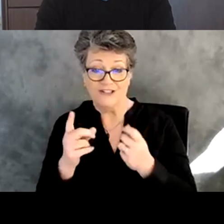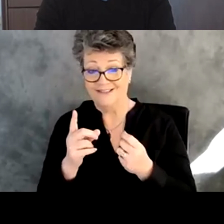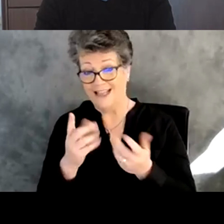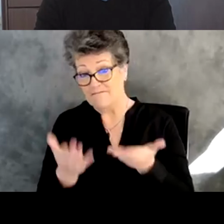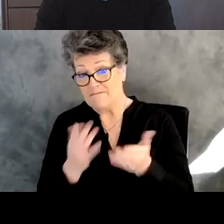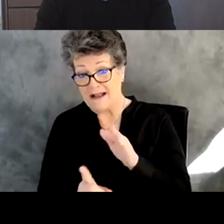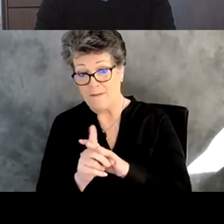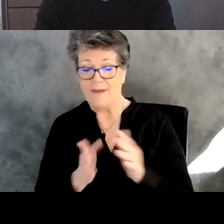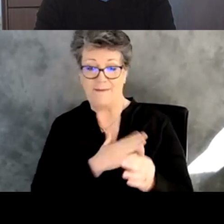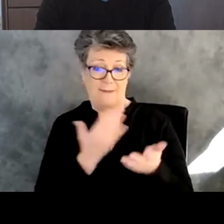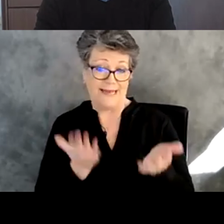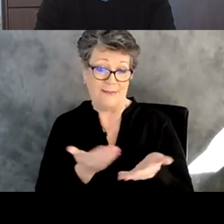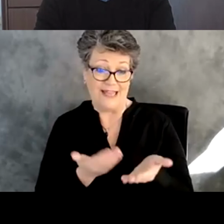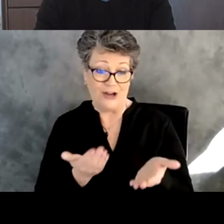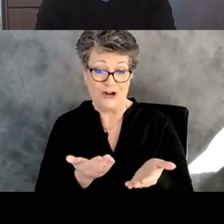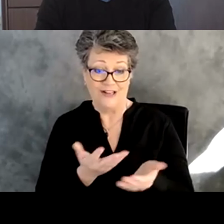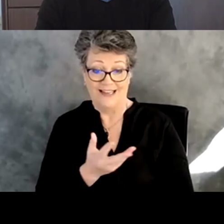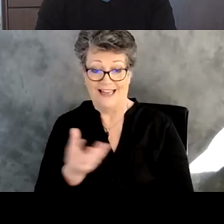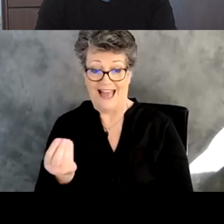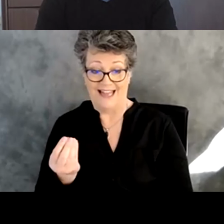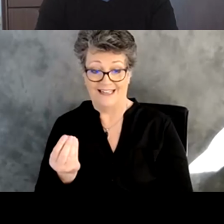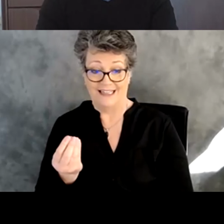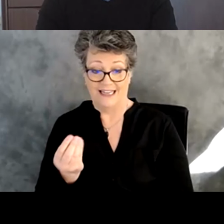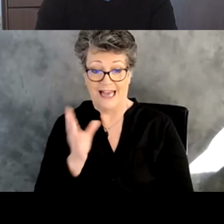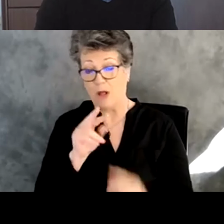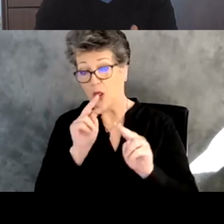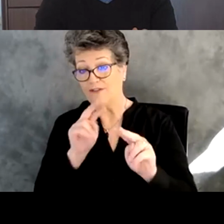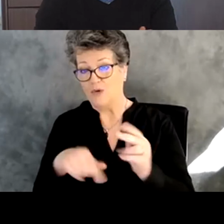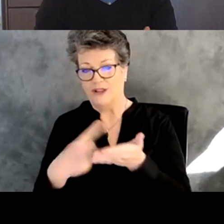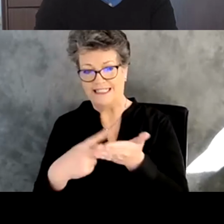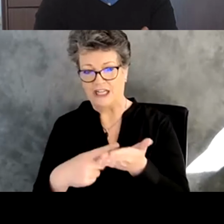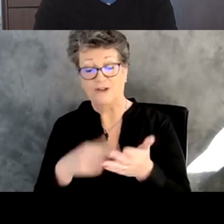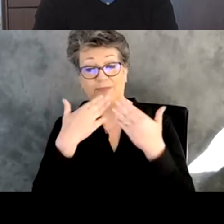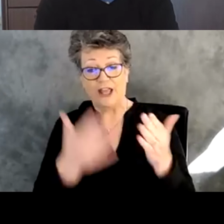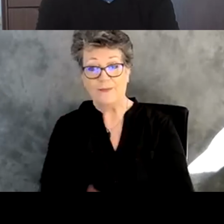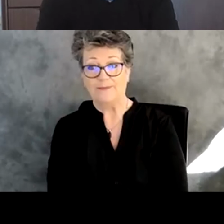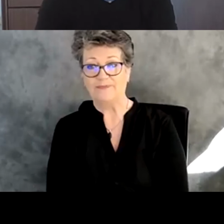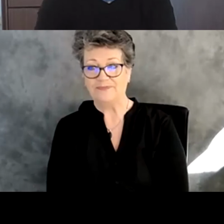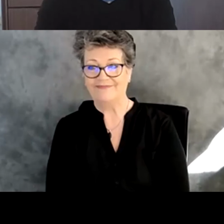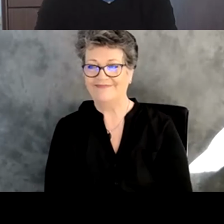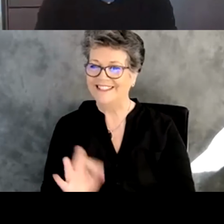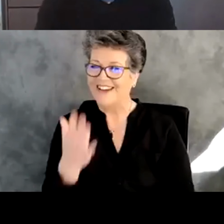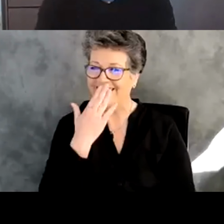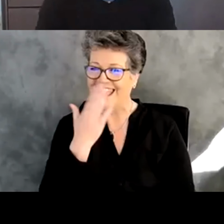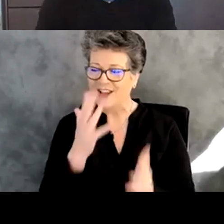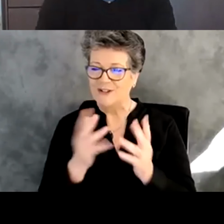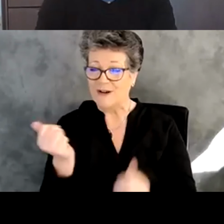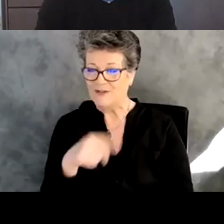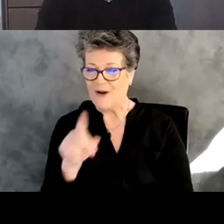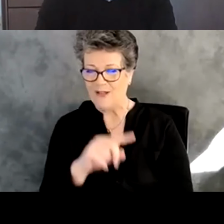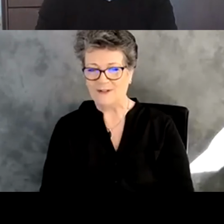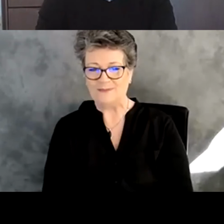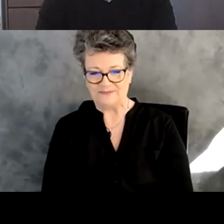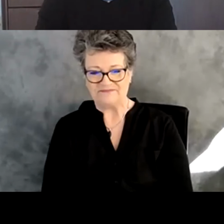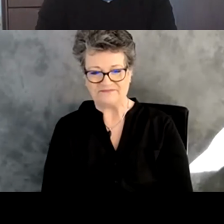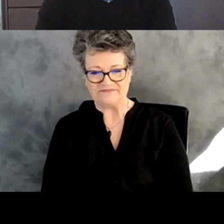I'm happy to be here, and I'll looking forward to the discussion. Thank you. Great. Thanks so much to all of you.